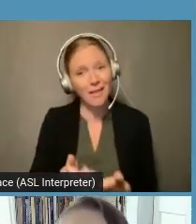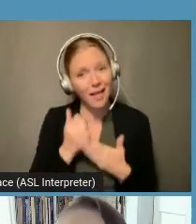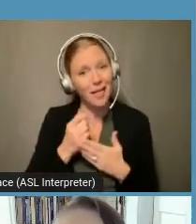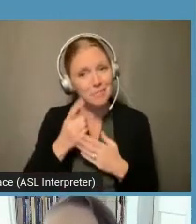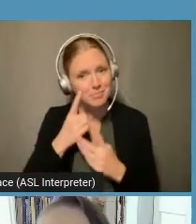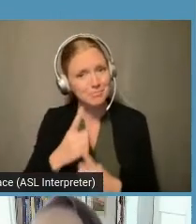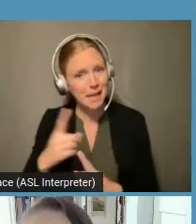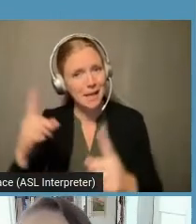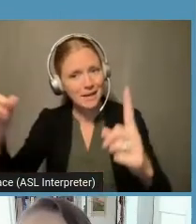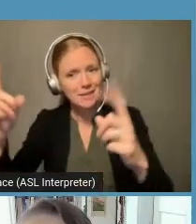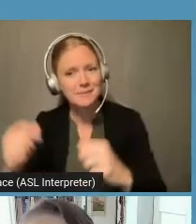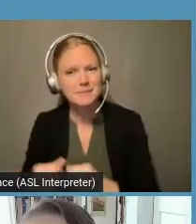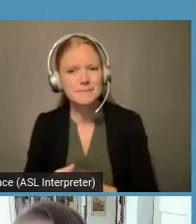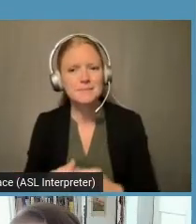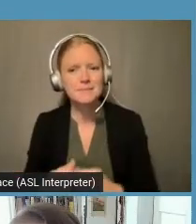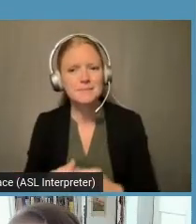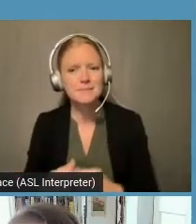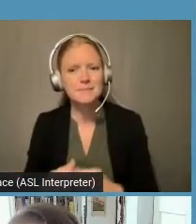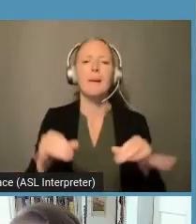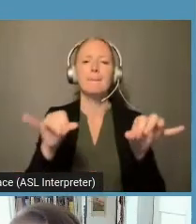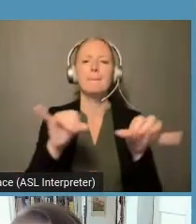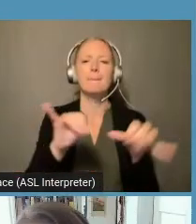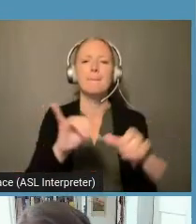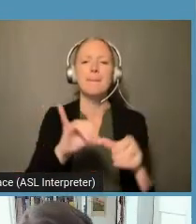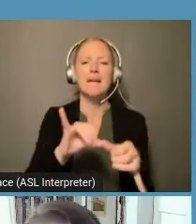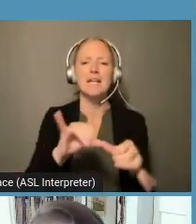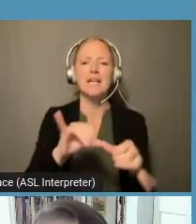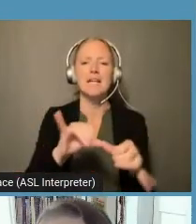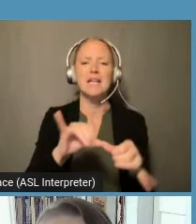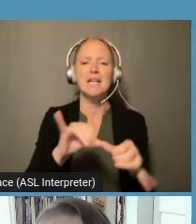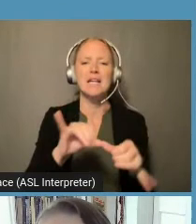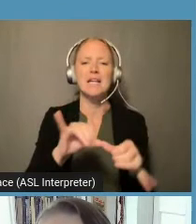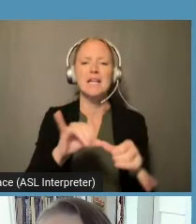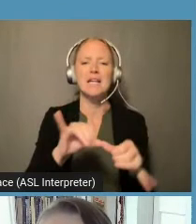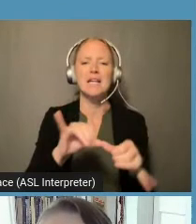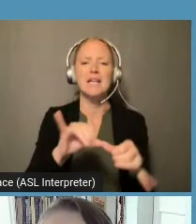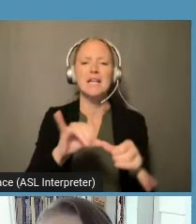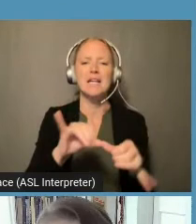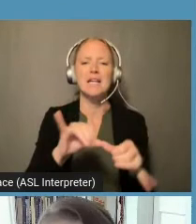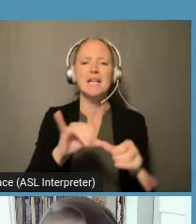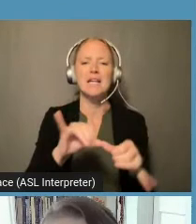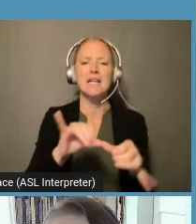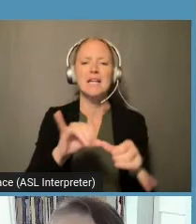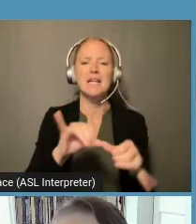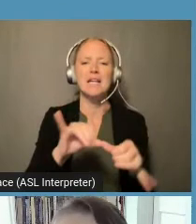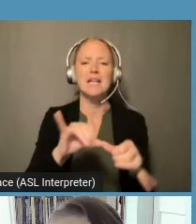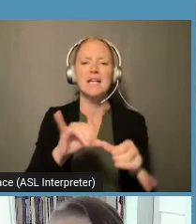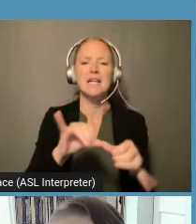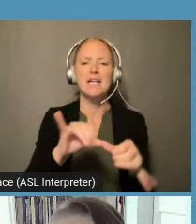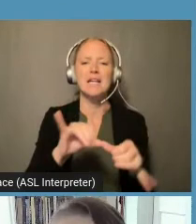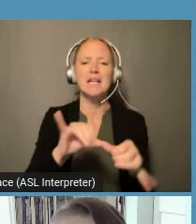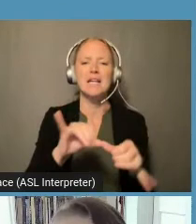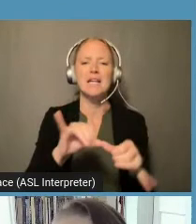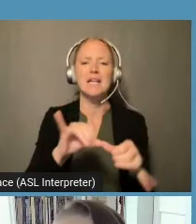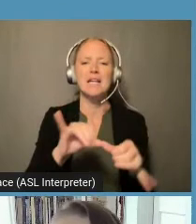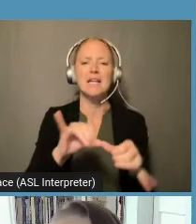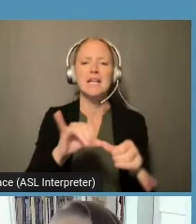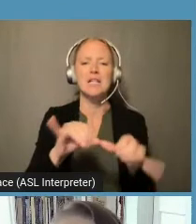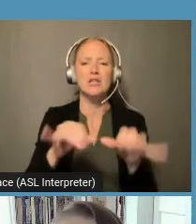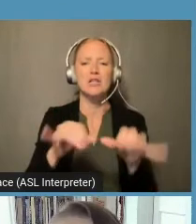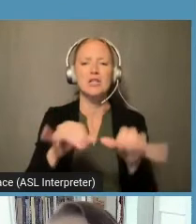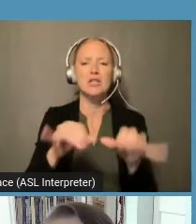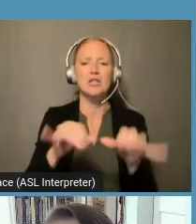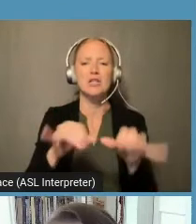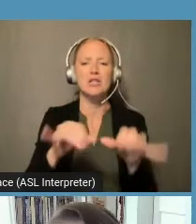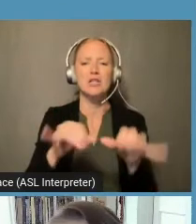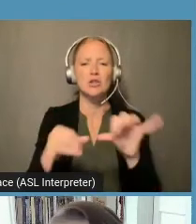measurement. Start with the goals worksheet and look at the goals that you identified at the front end of the project, and